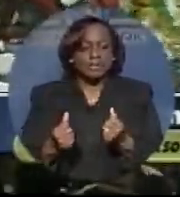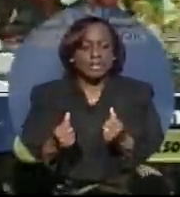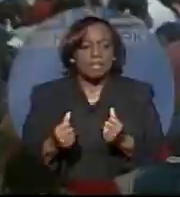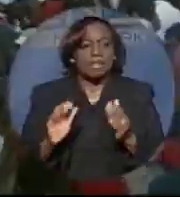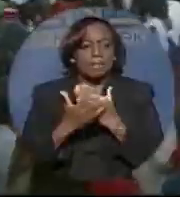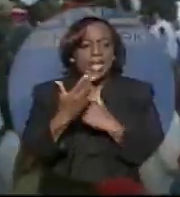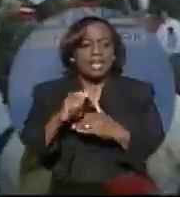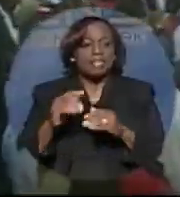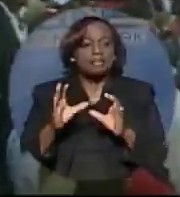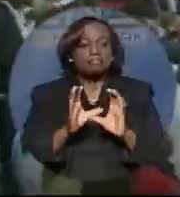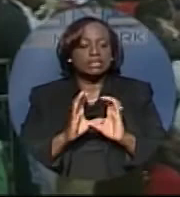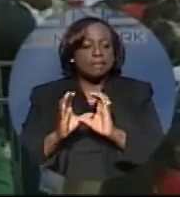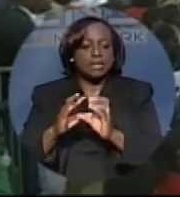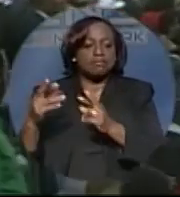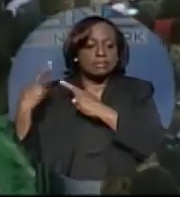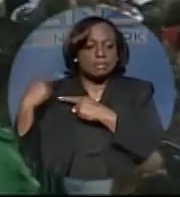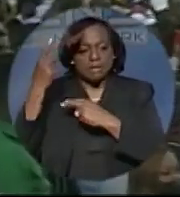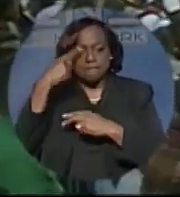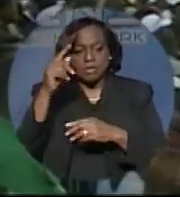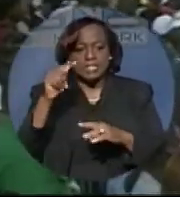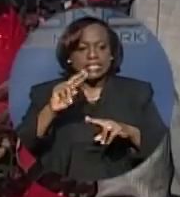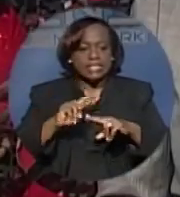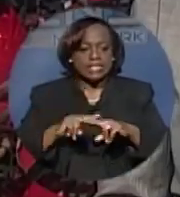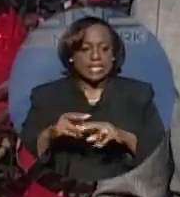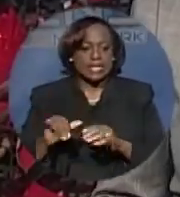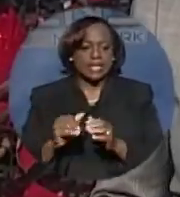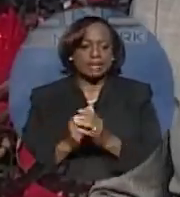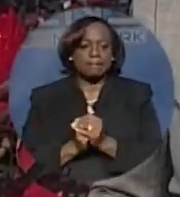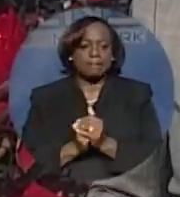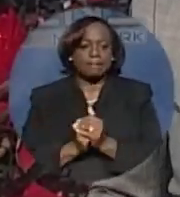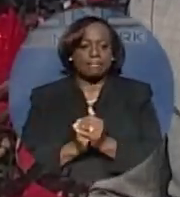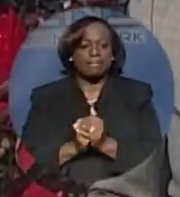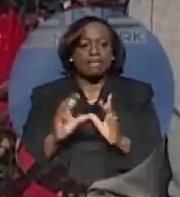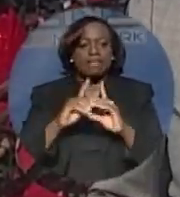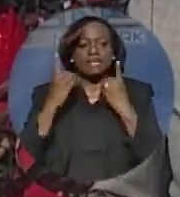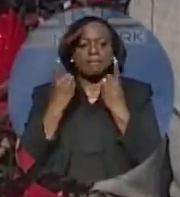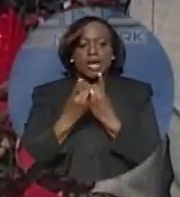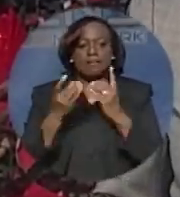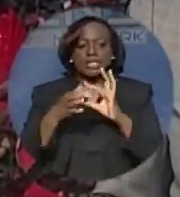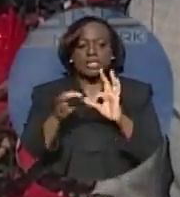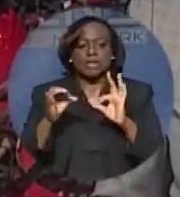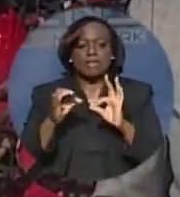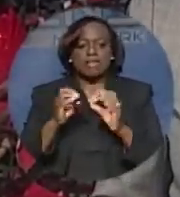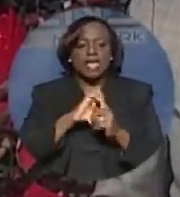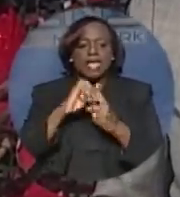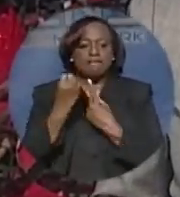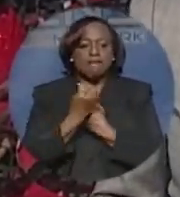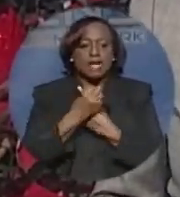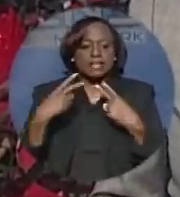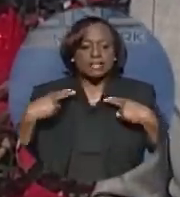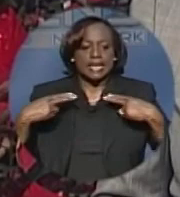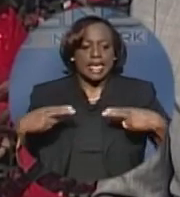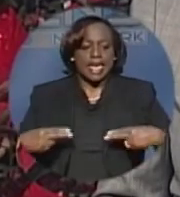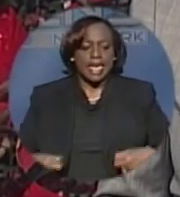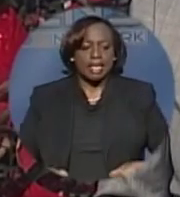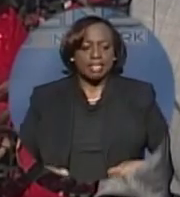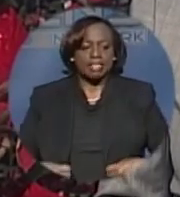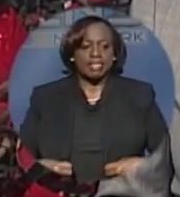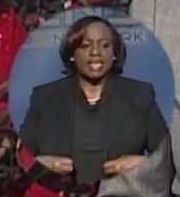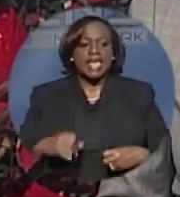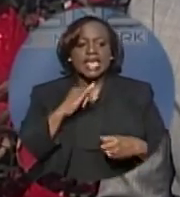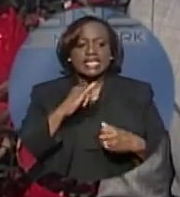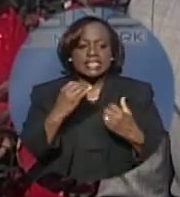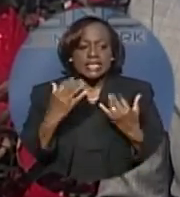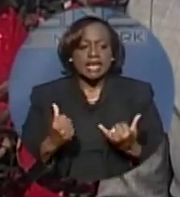for the seating. Carla Palmer, ZNS News. The Department of Environmental Health Services is intensifying efforts to